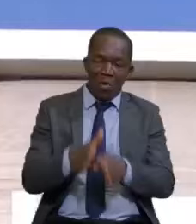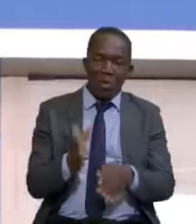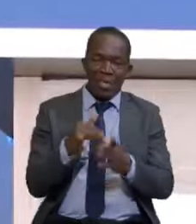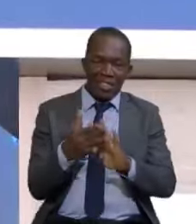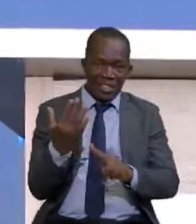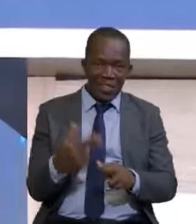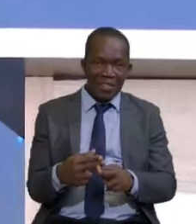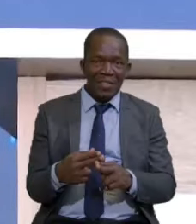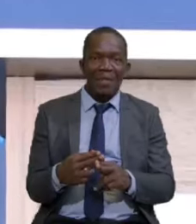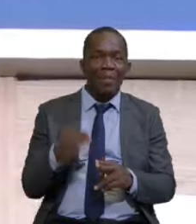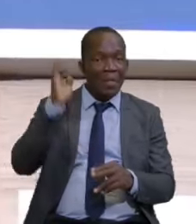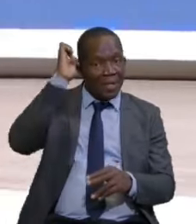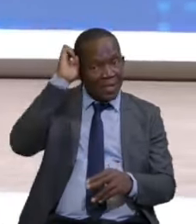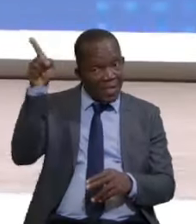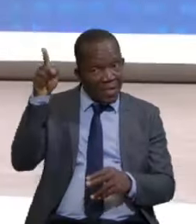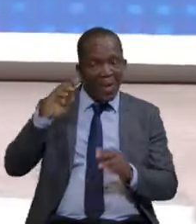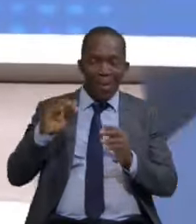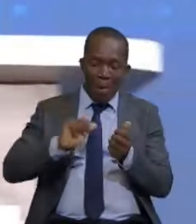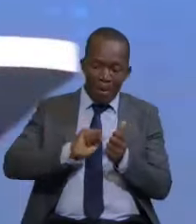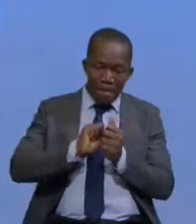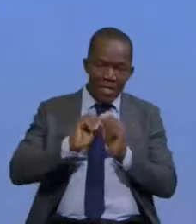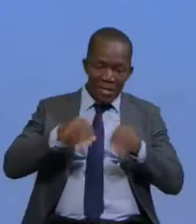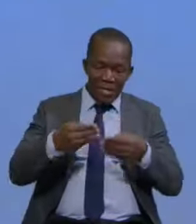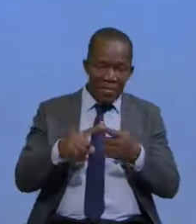passes that into your life. We're looking at